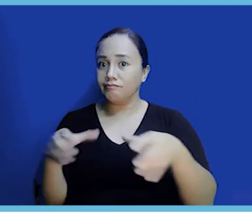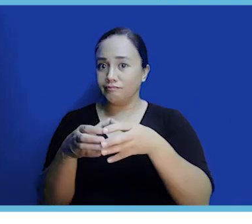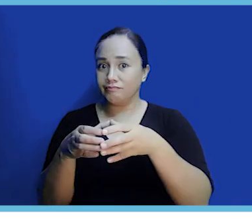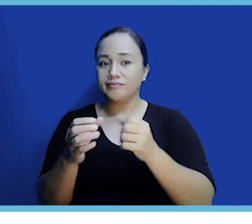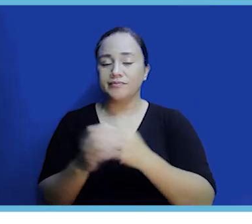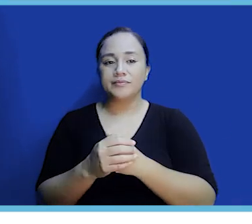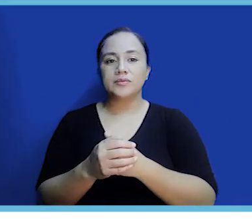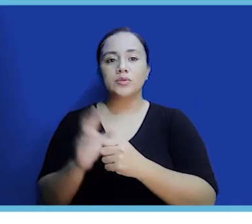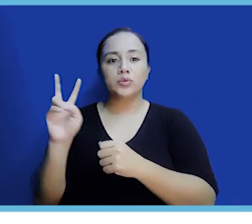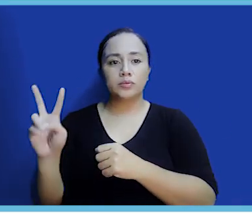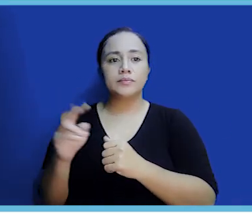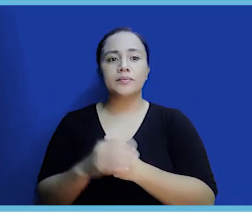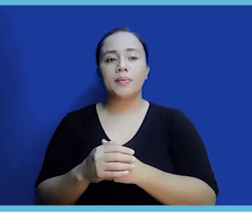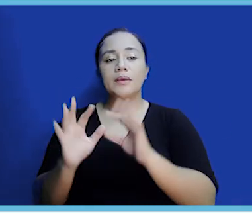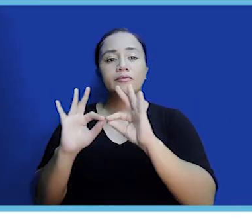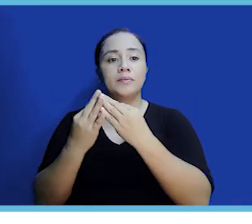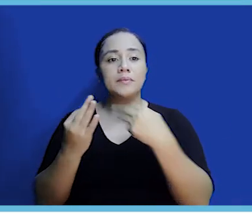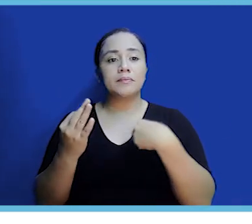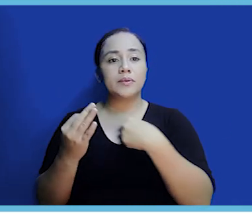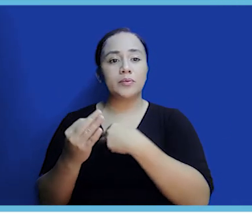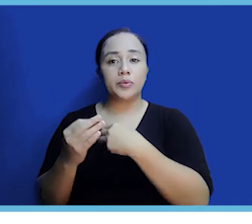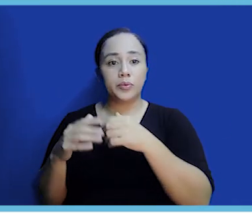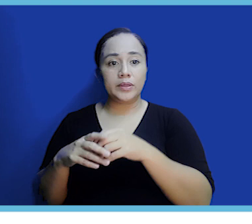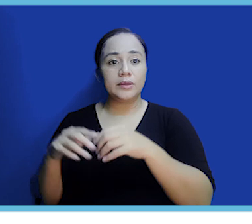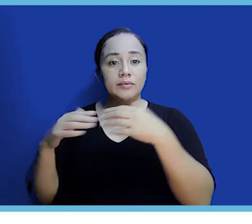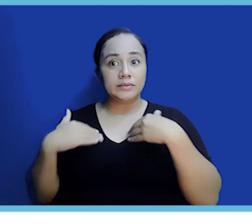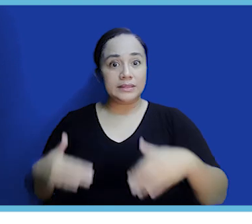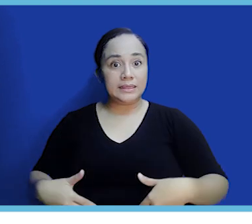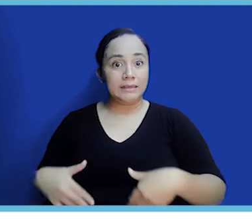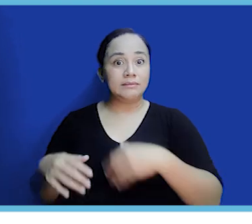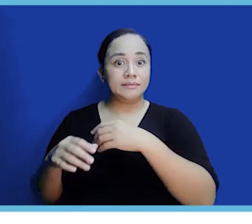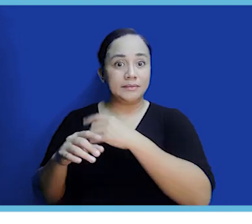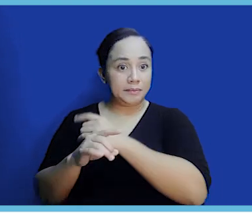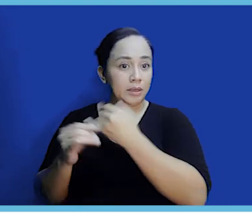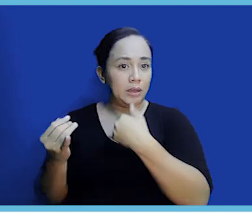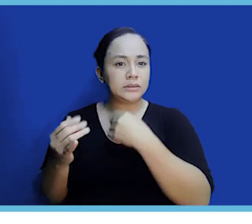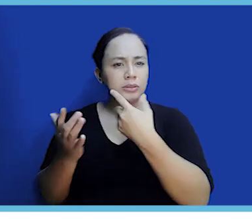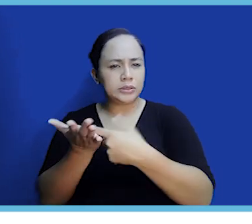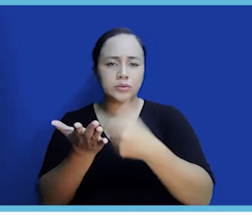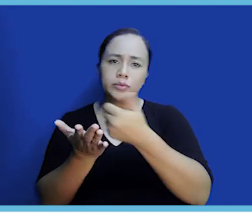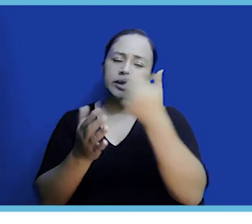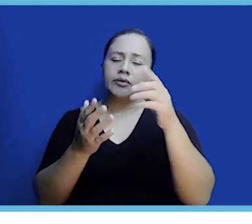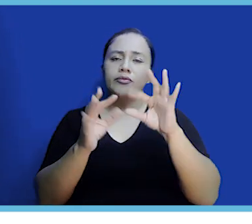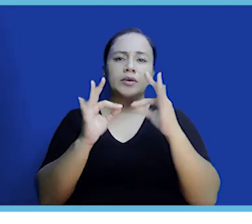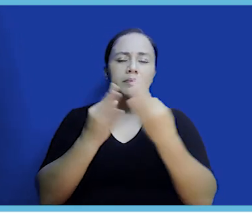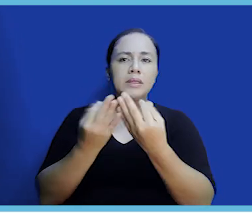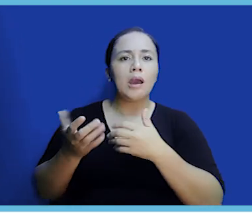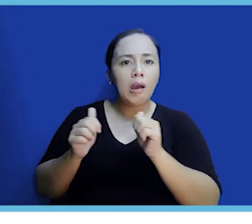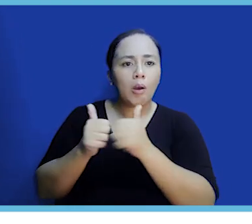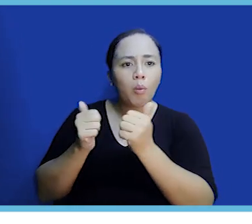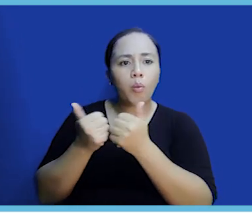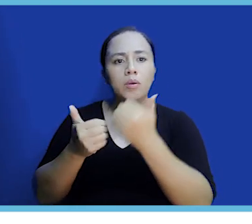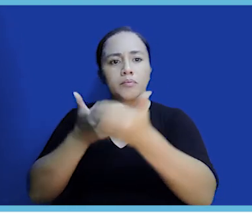Advocacy Council. 2. The family member with physical impairment discussed with other family members